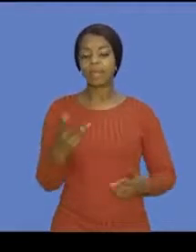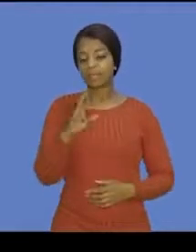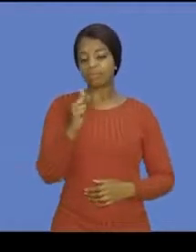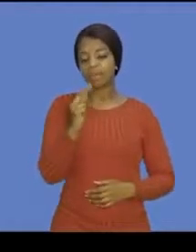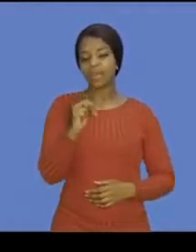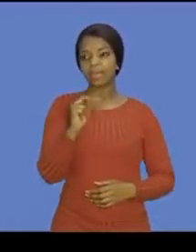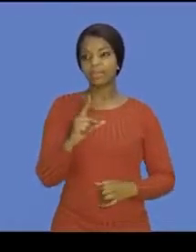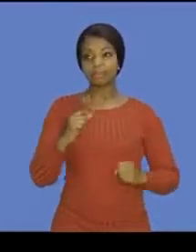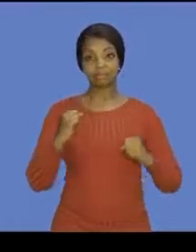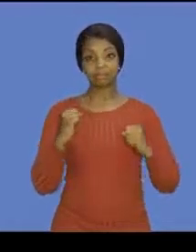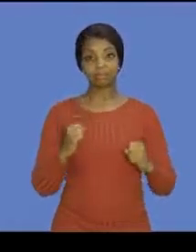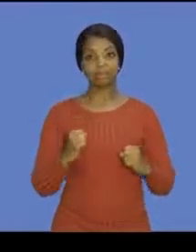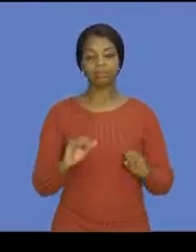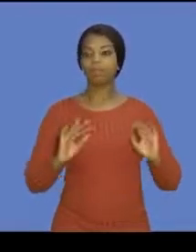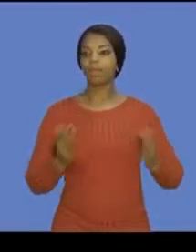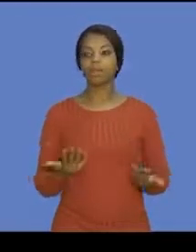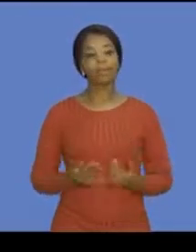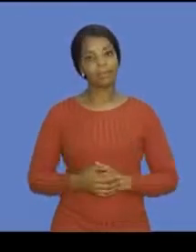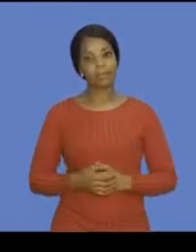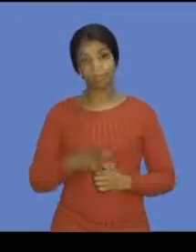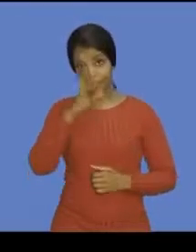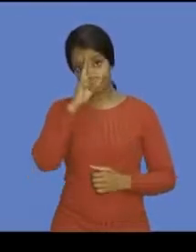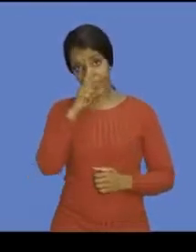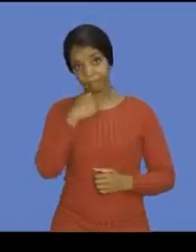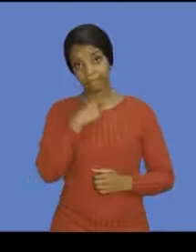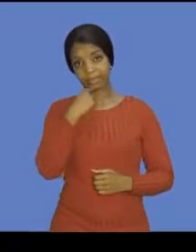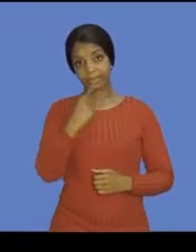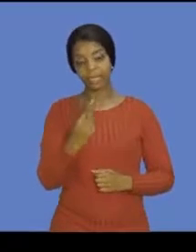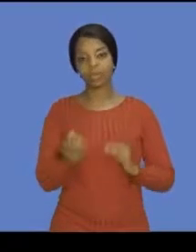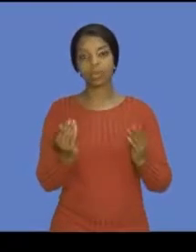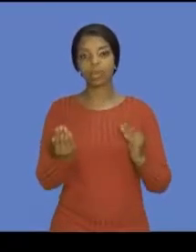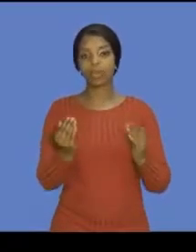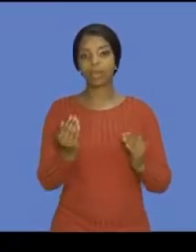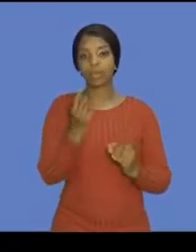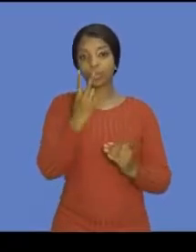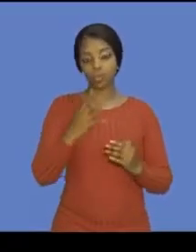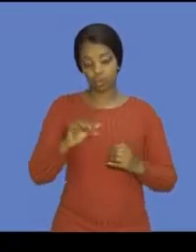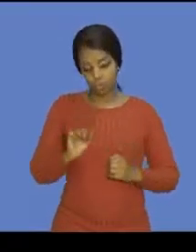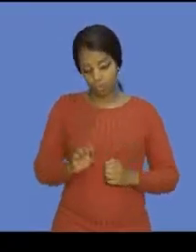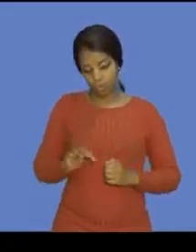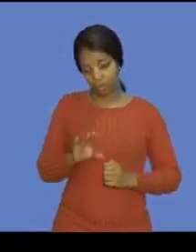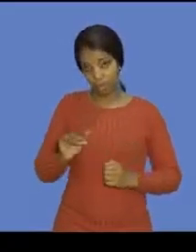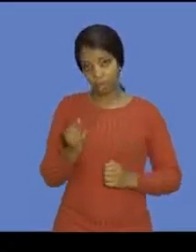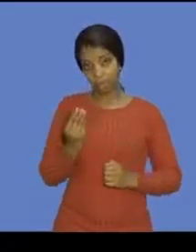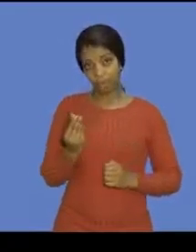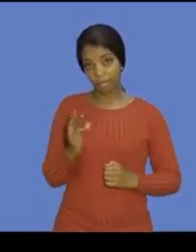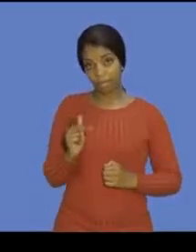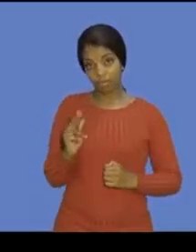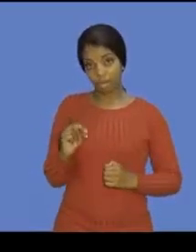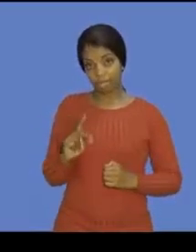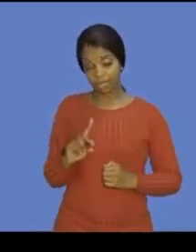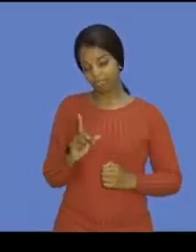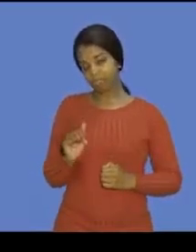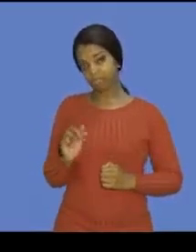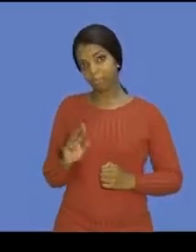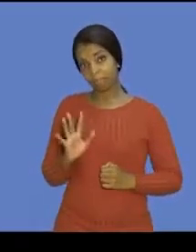right? Remember, I said I'm going to use rand and the US dollar to try and look at the trend. Now, we're going to talk